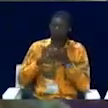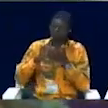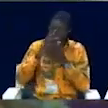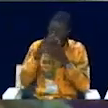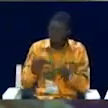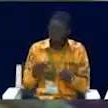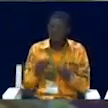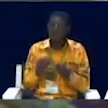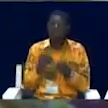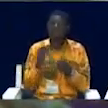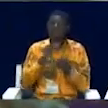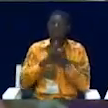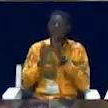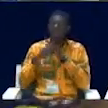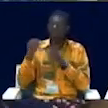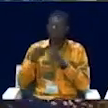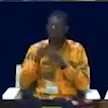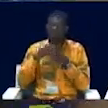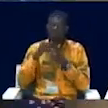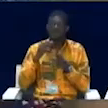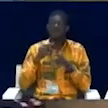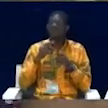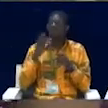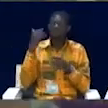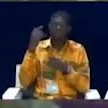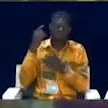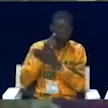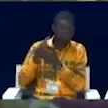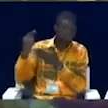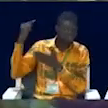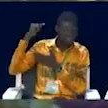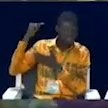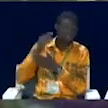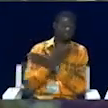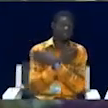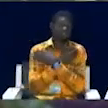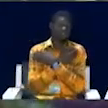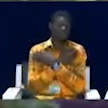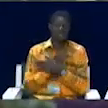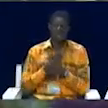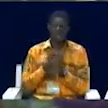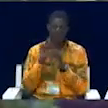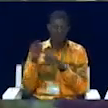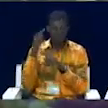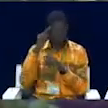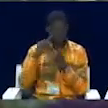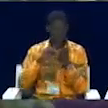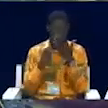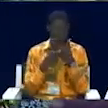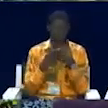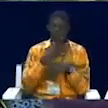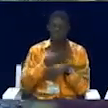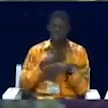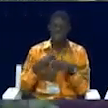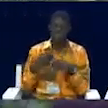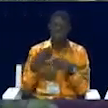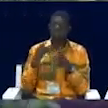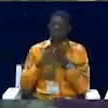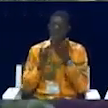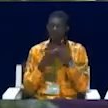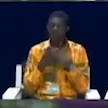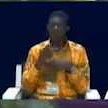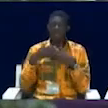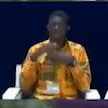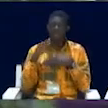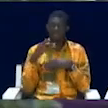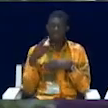treated the same way and they got out of it. So last week, on Sunday precisely, I went for a program. And in that program, after